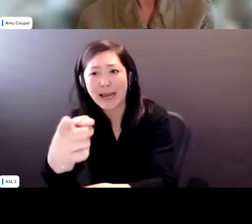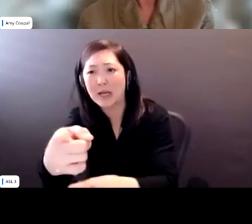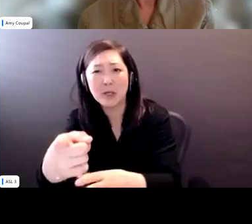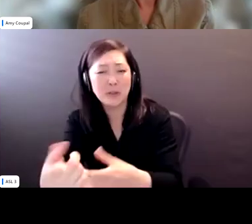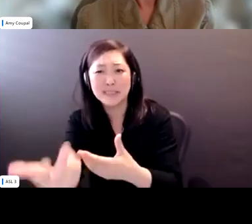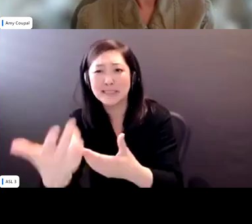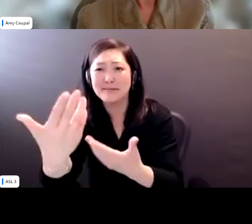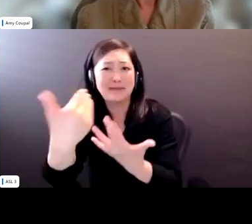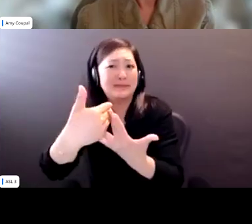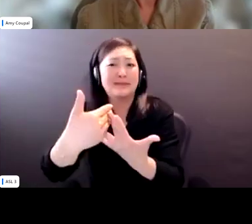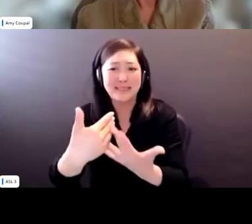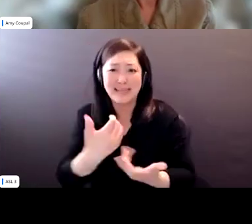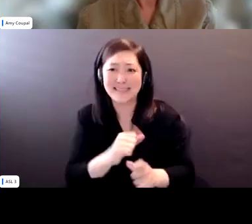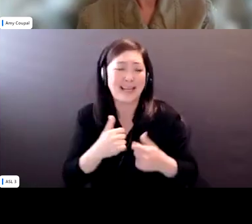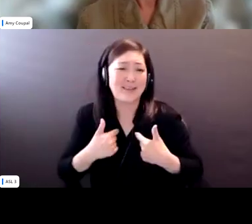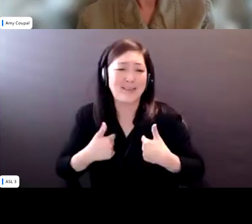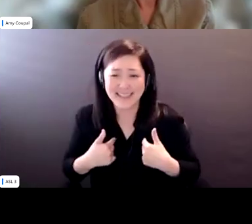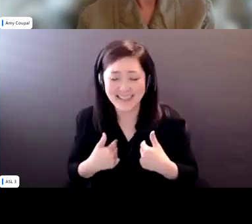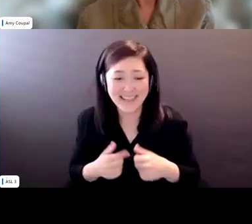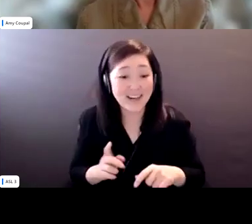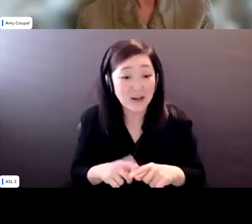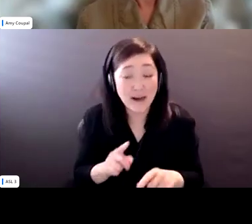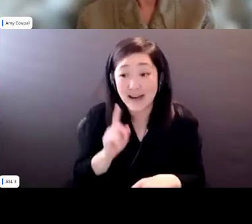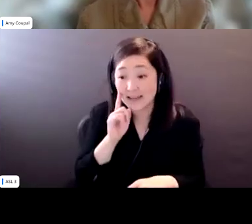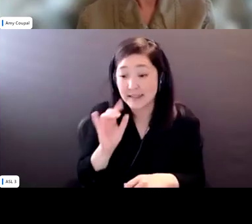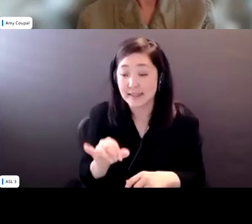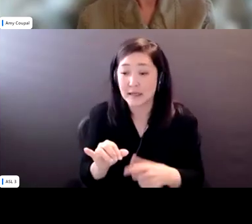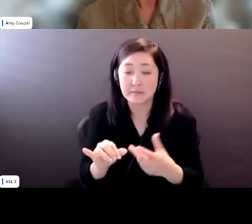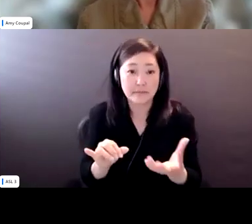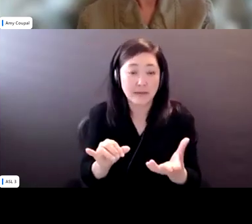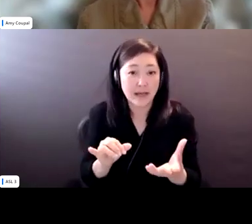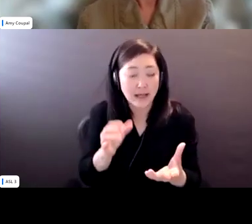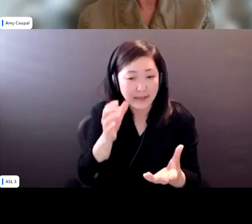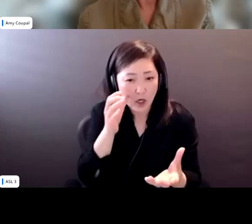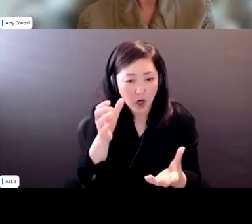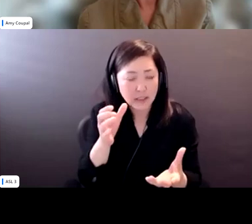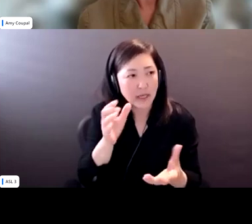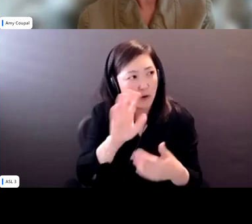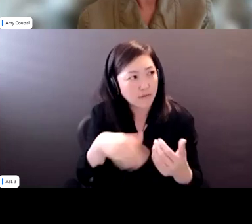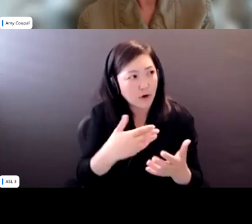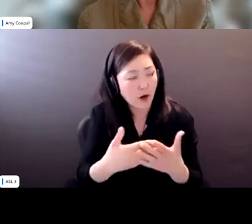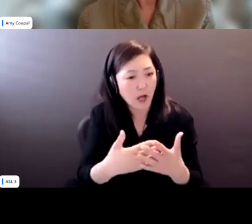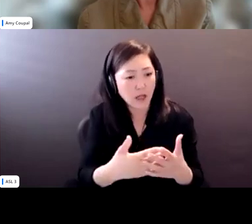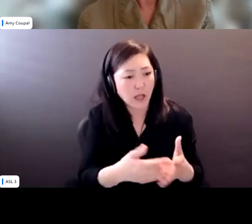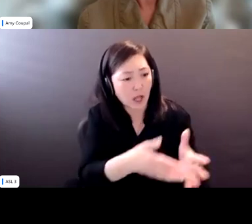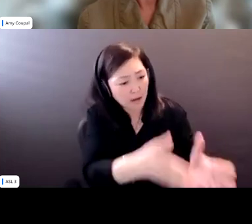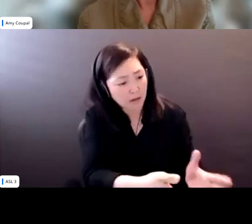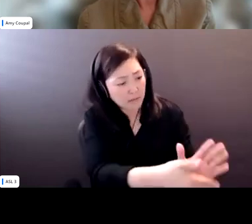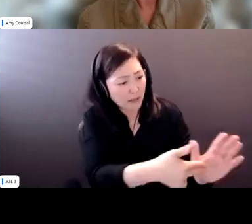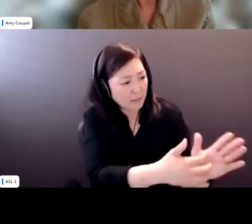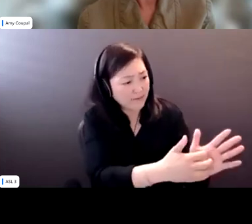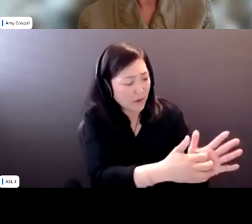again. Because again, I do think, like I said, this concept of vulnerabilizing people is part of the